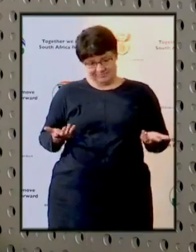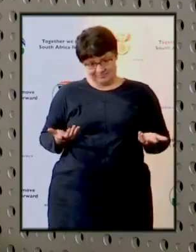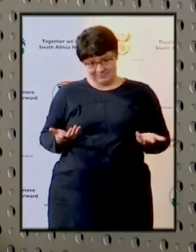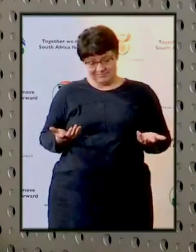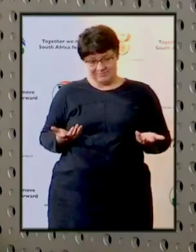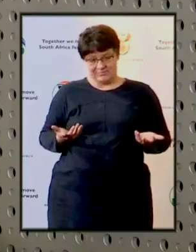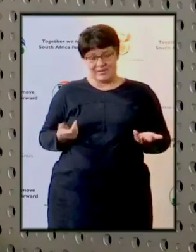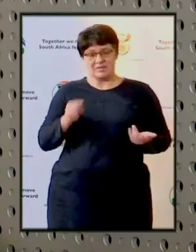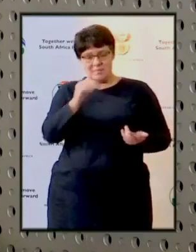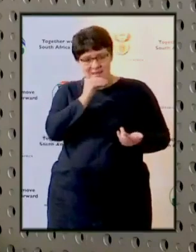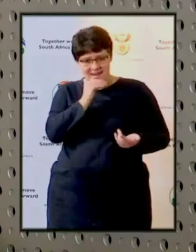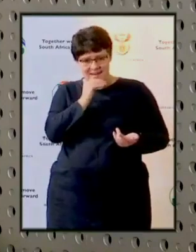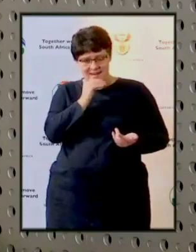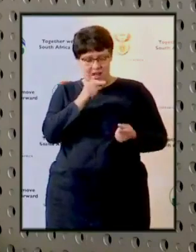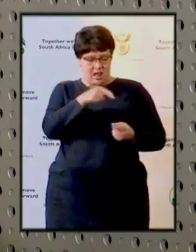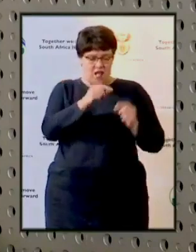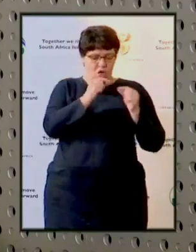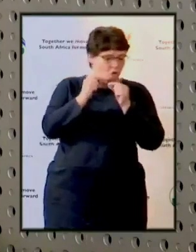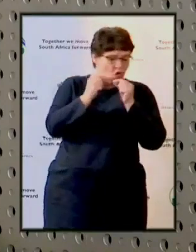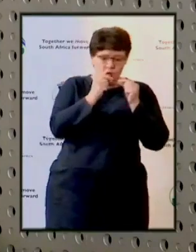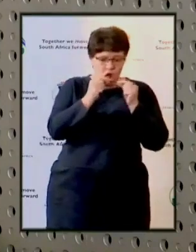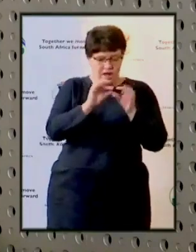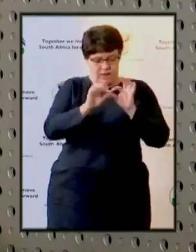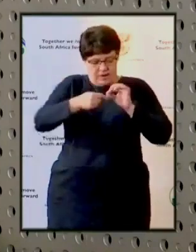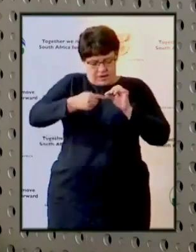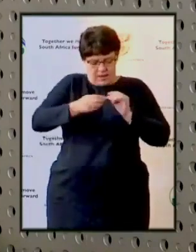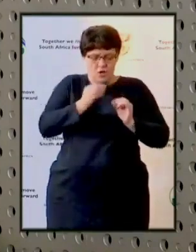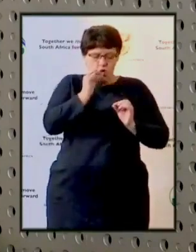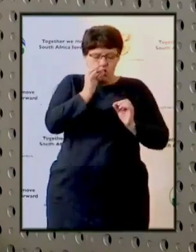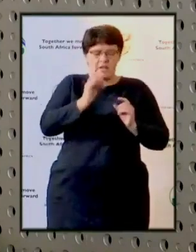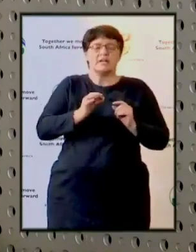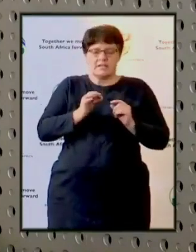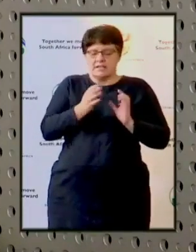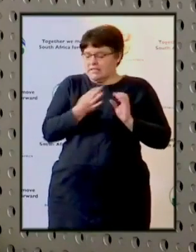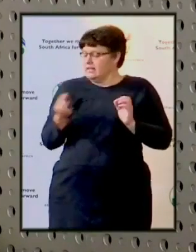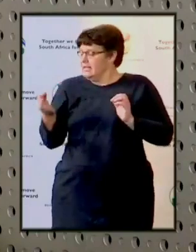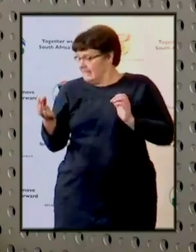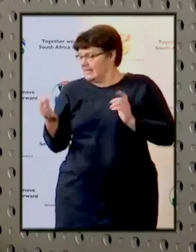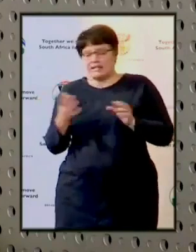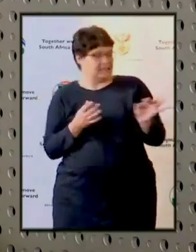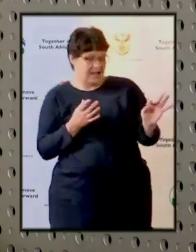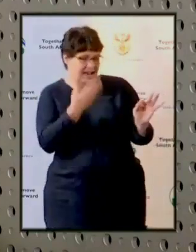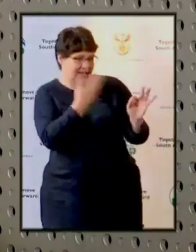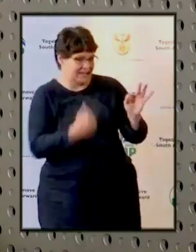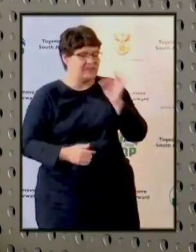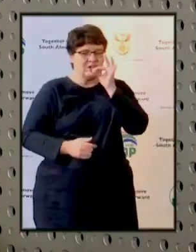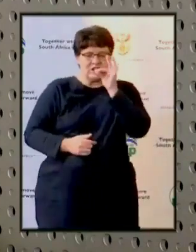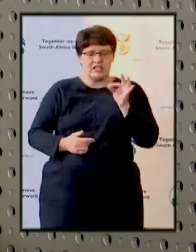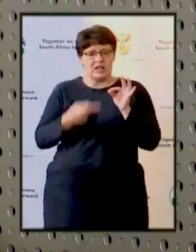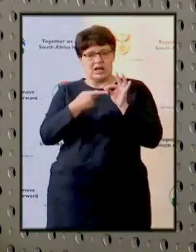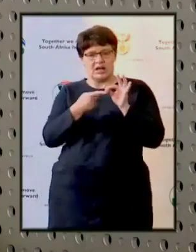sharing that person's saliva, but also they are moving saliva from one to the other. So there were lots